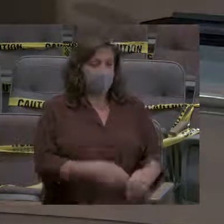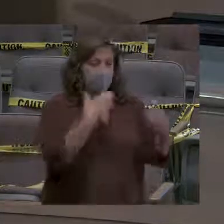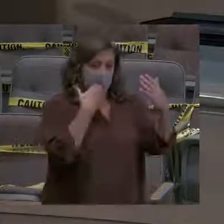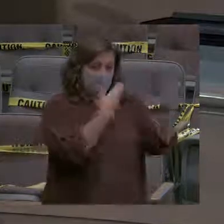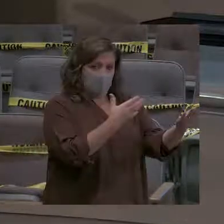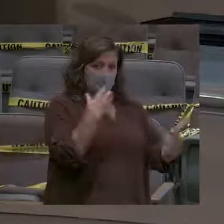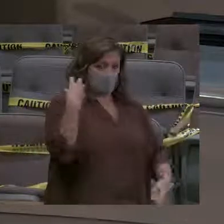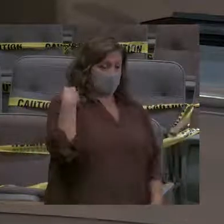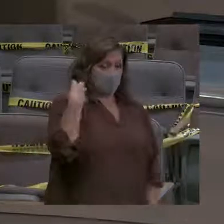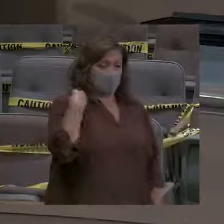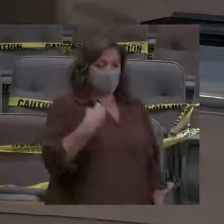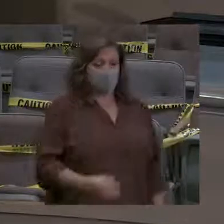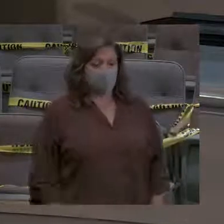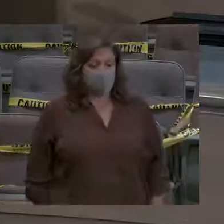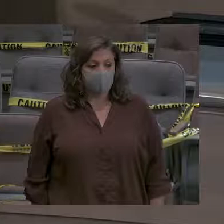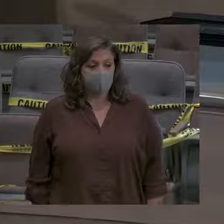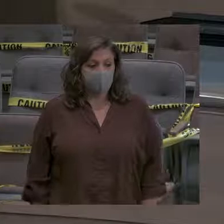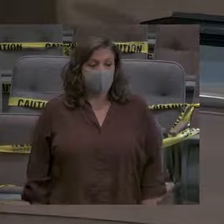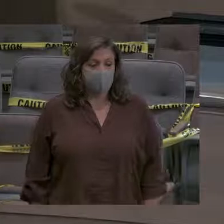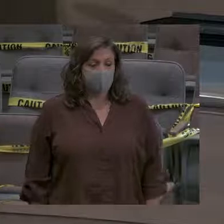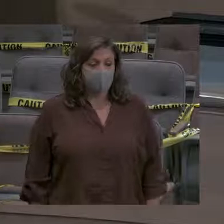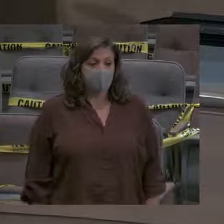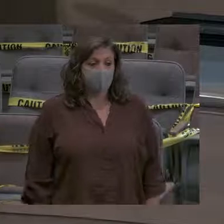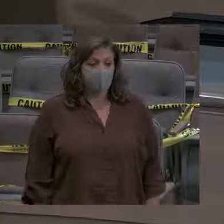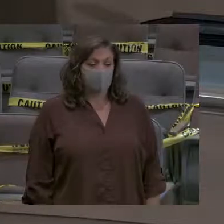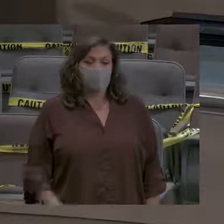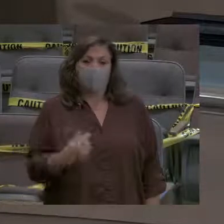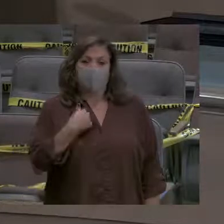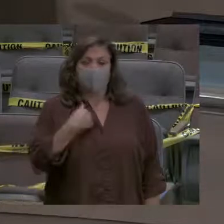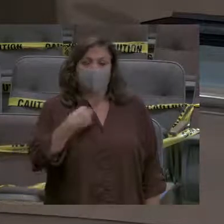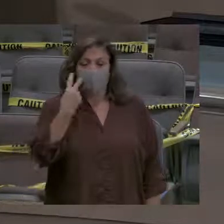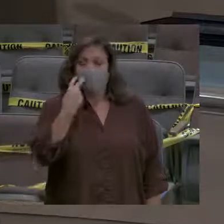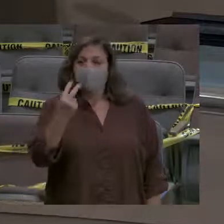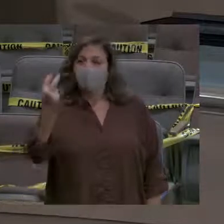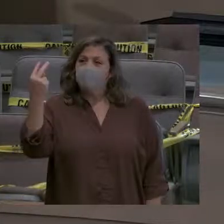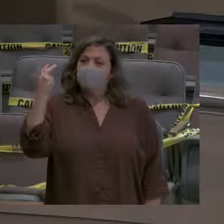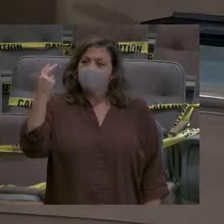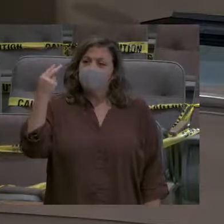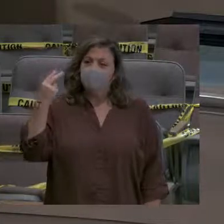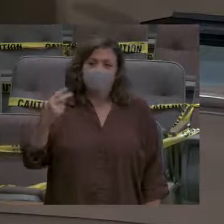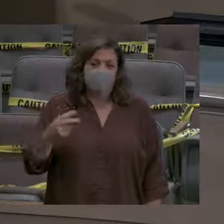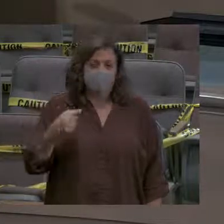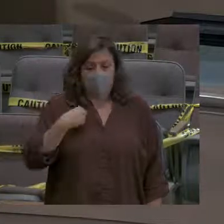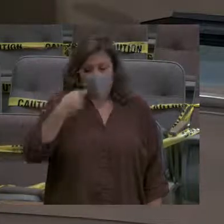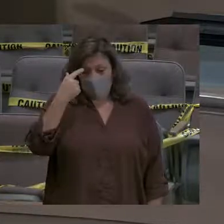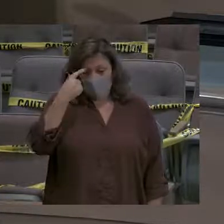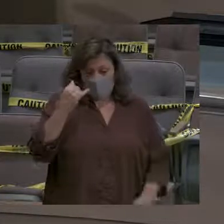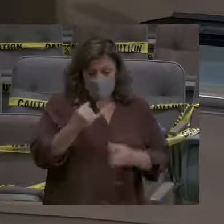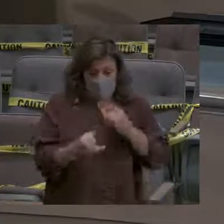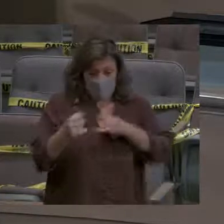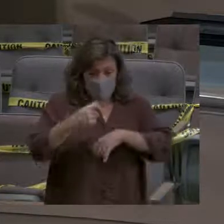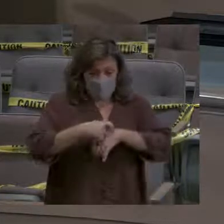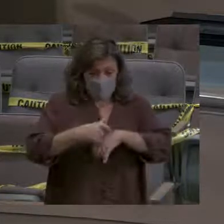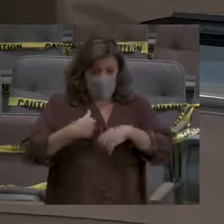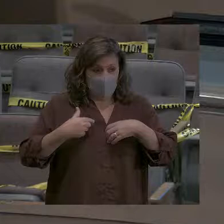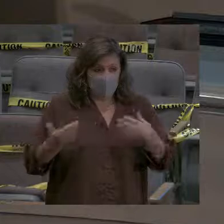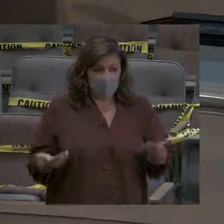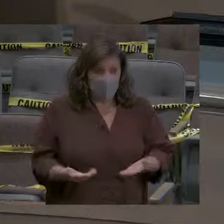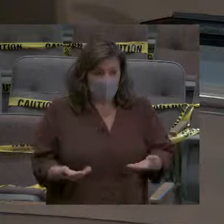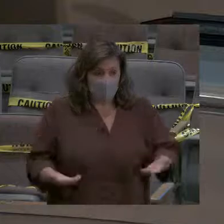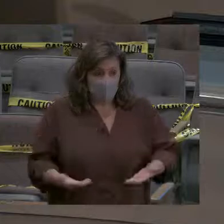Thanks, Chief. And yeah, I was just reflecting on the fact, I think the last time I stood before